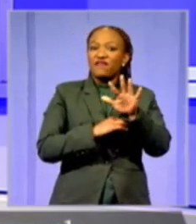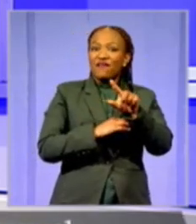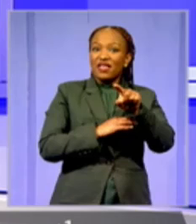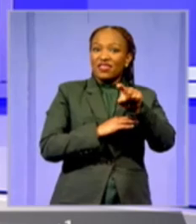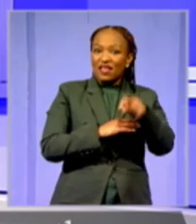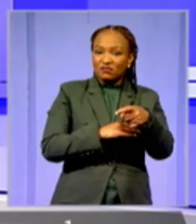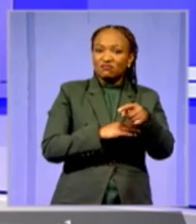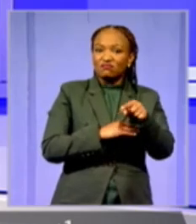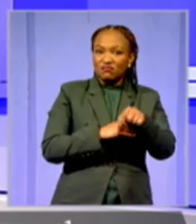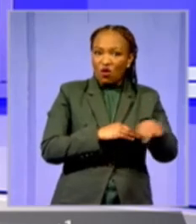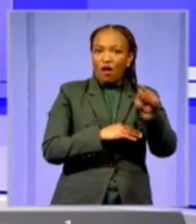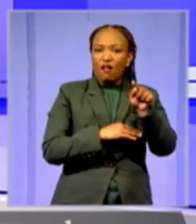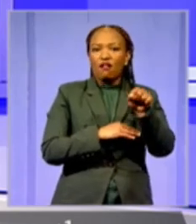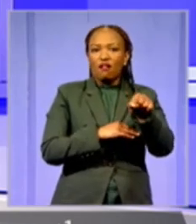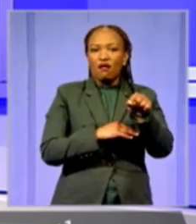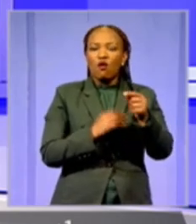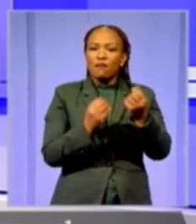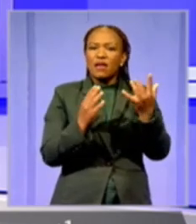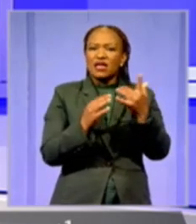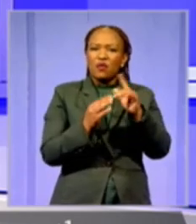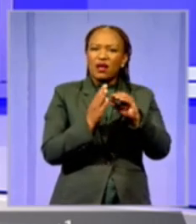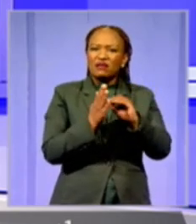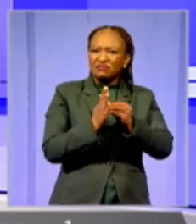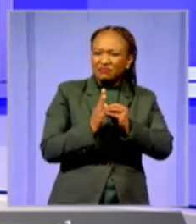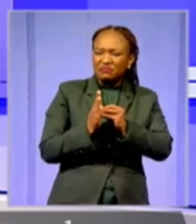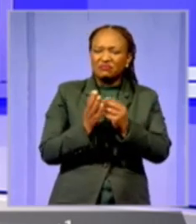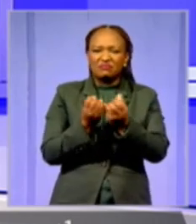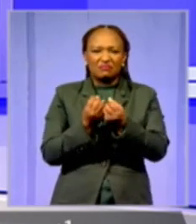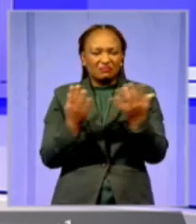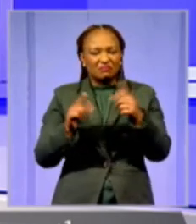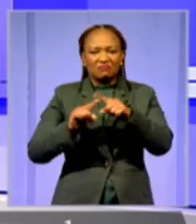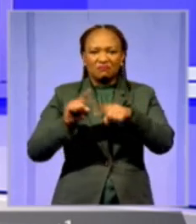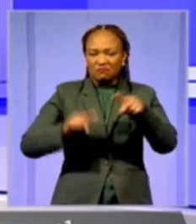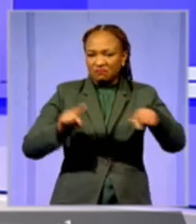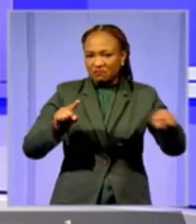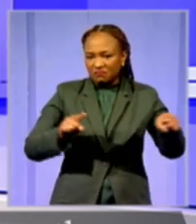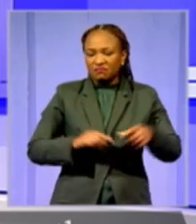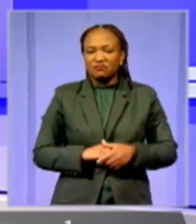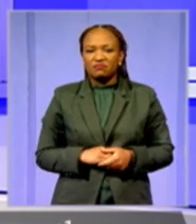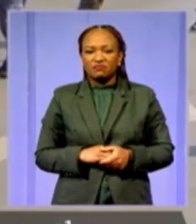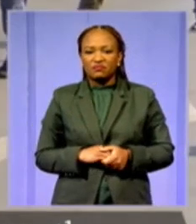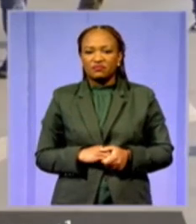85,000 go ralala naga ka ntlha ya bosenyi jo bo farologaneng.